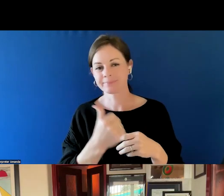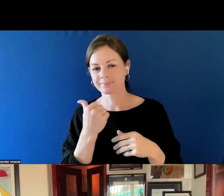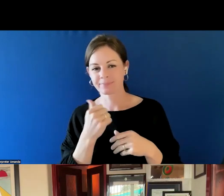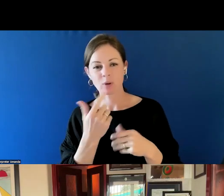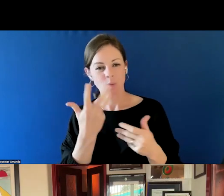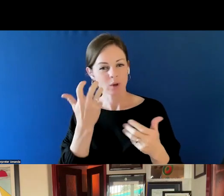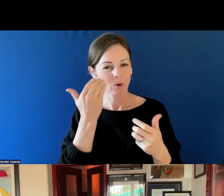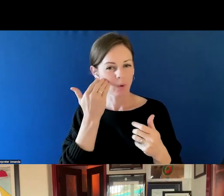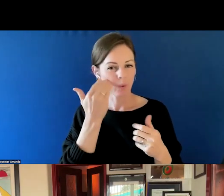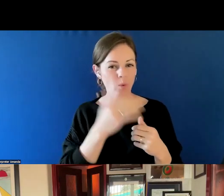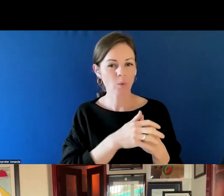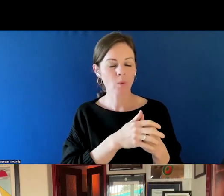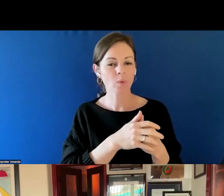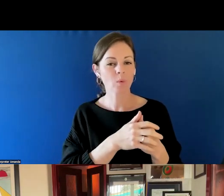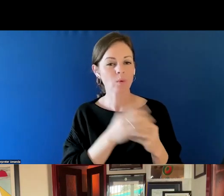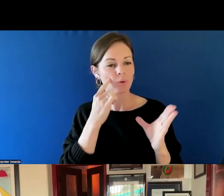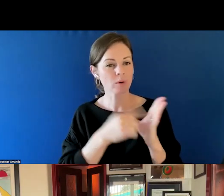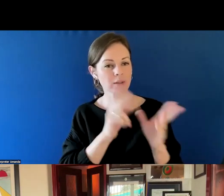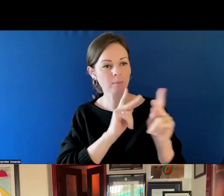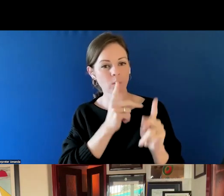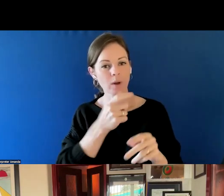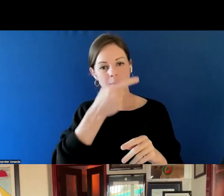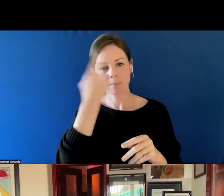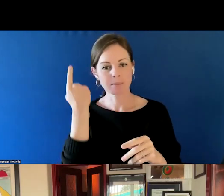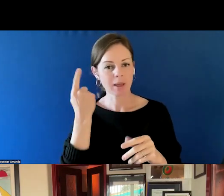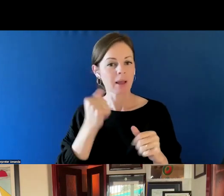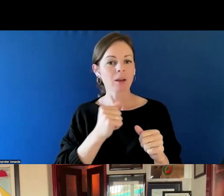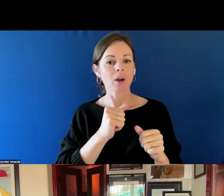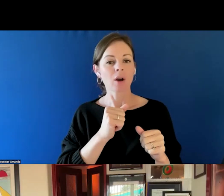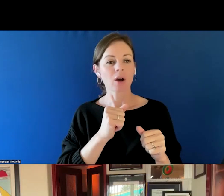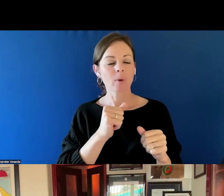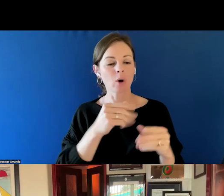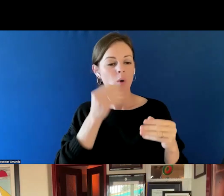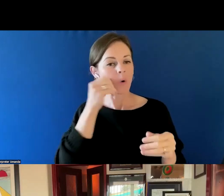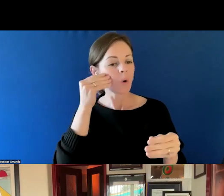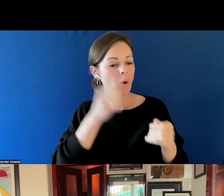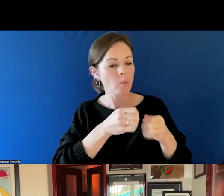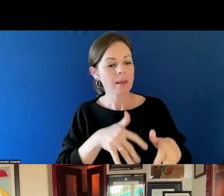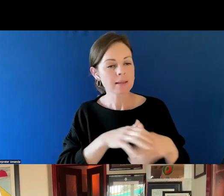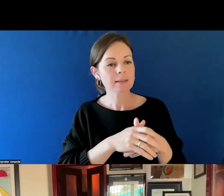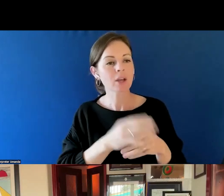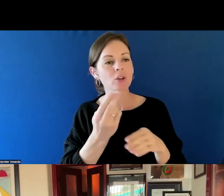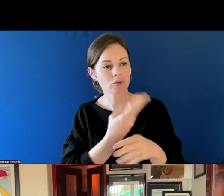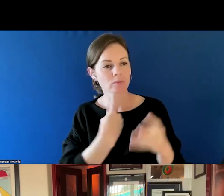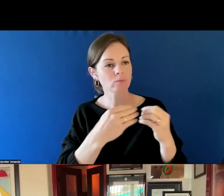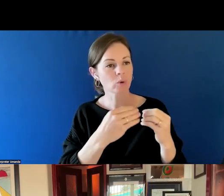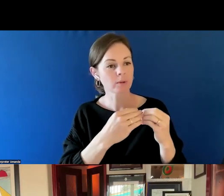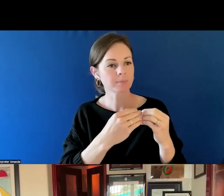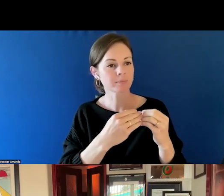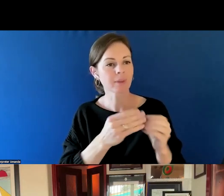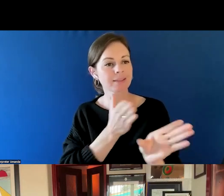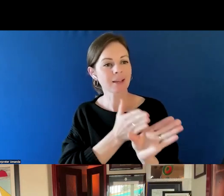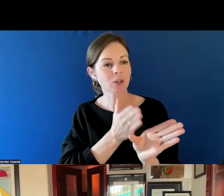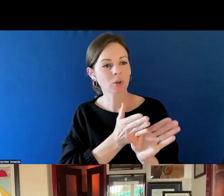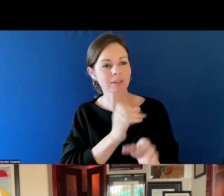about that is that, we saw people who are Black race, homelessness, have more utilization. Stimulant use and psychosis